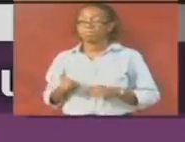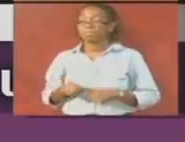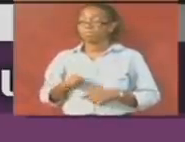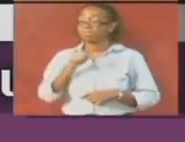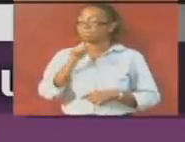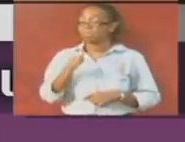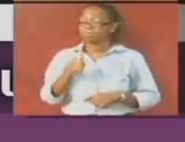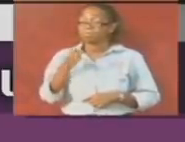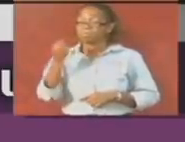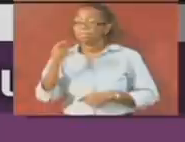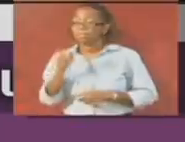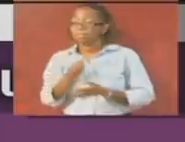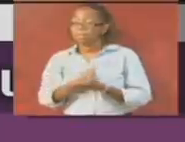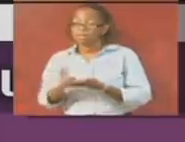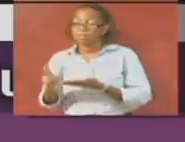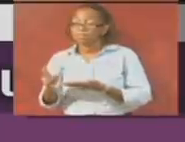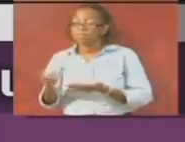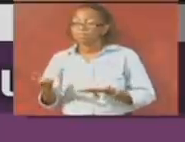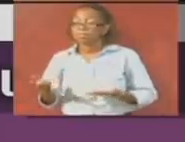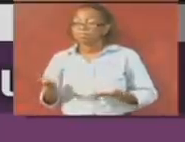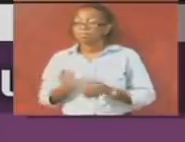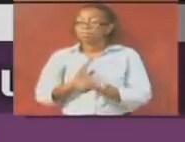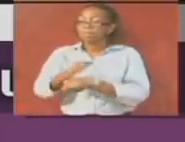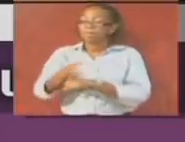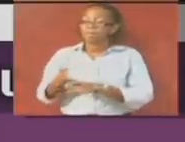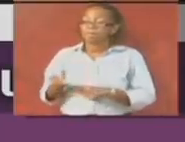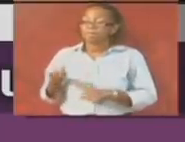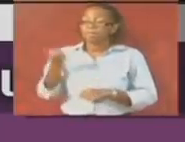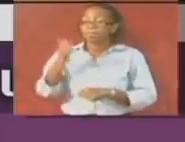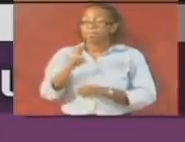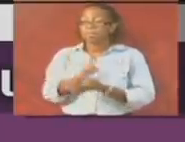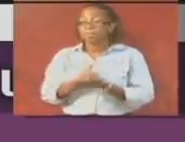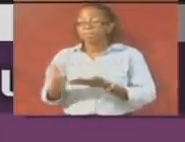be available at that time? Thanks. I hope that was clear.